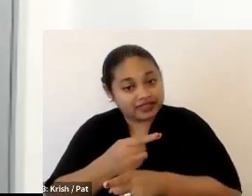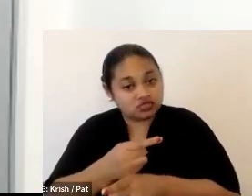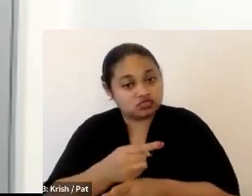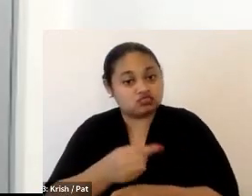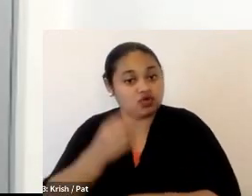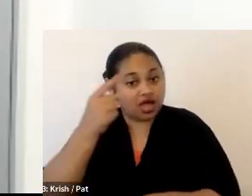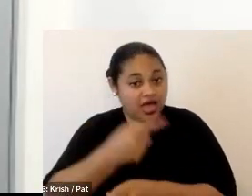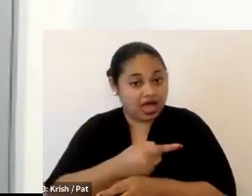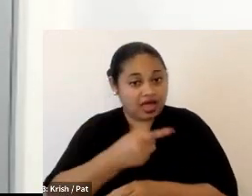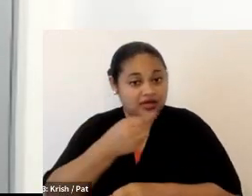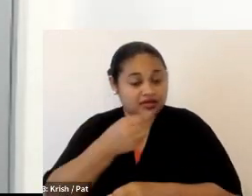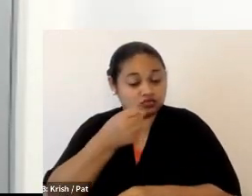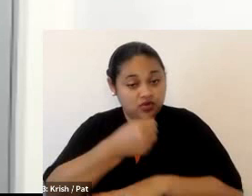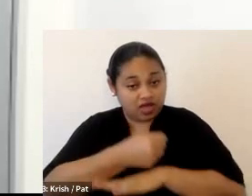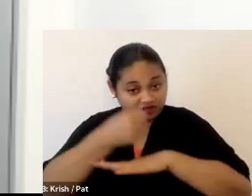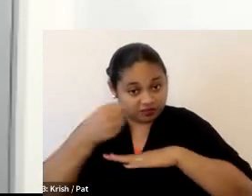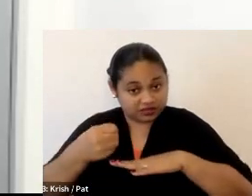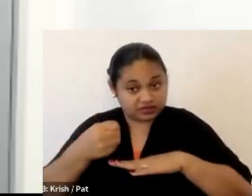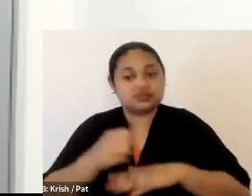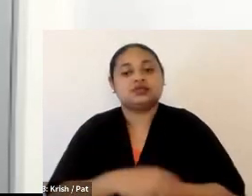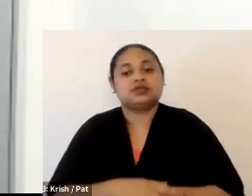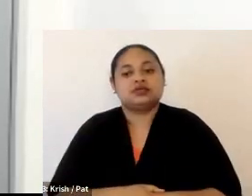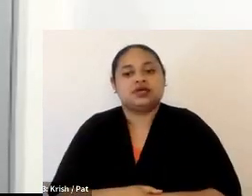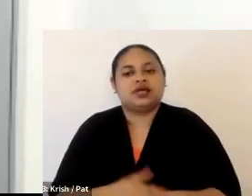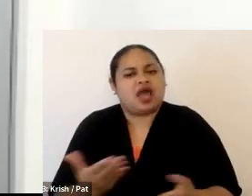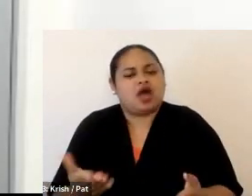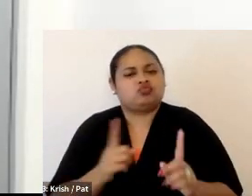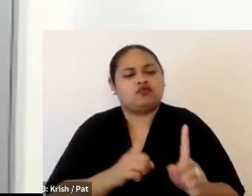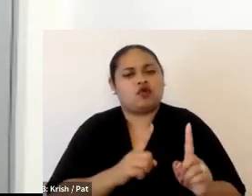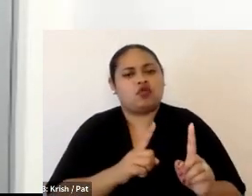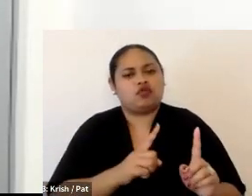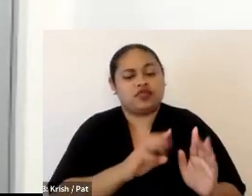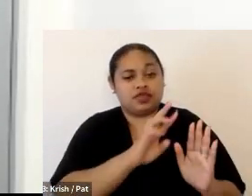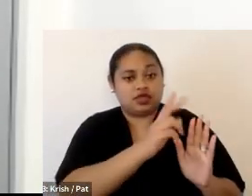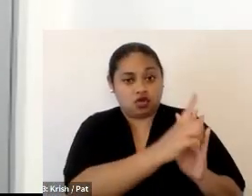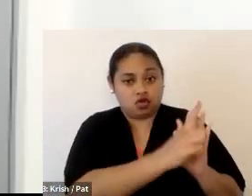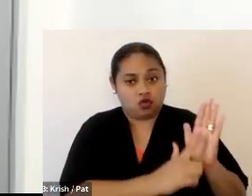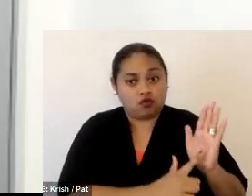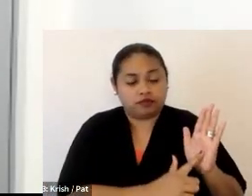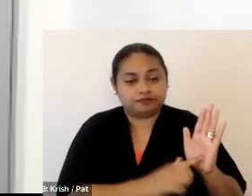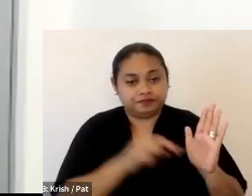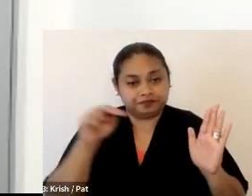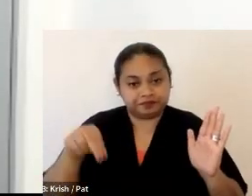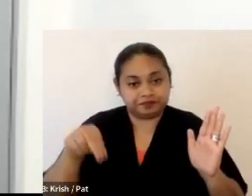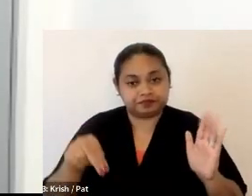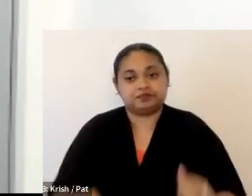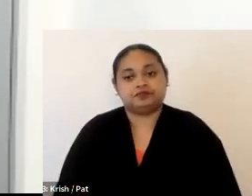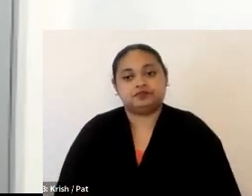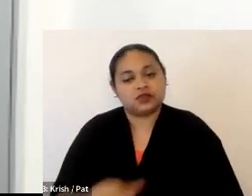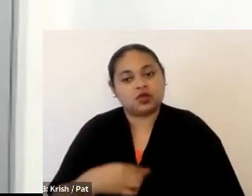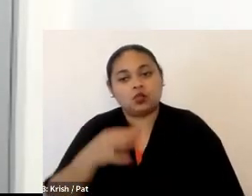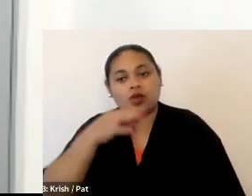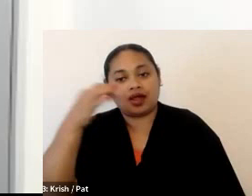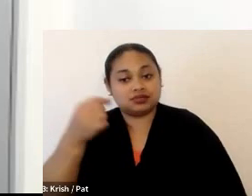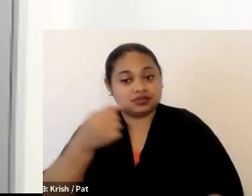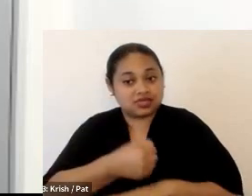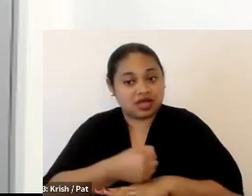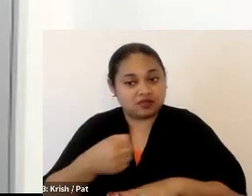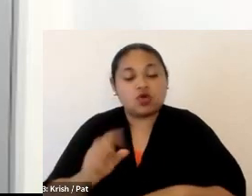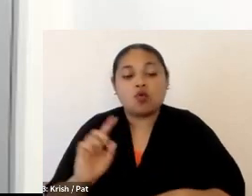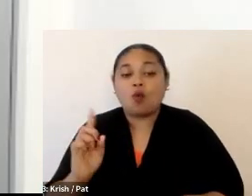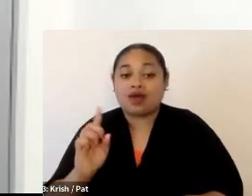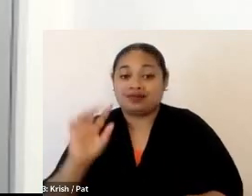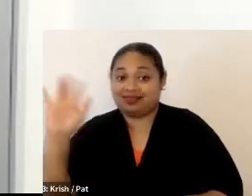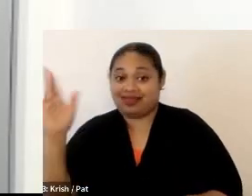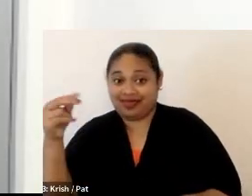comply with laws and ethical requirements. And we asked the government and national regulators what they